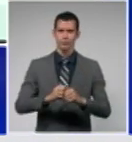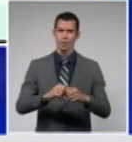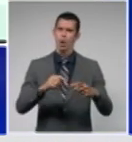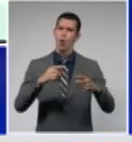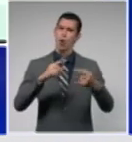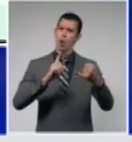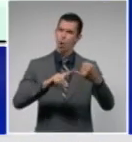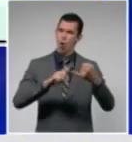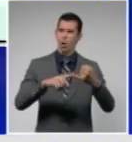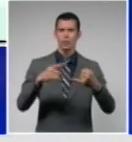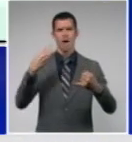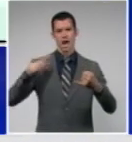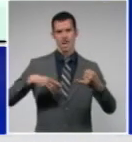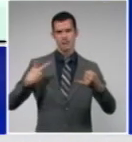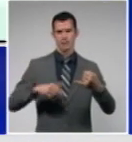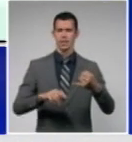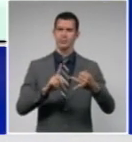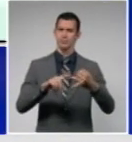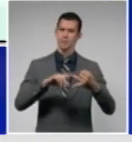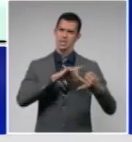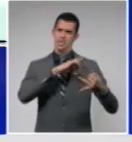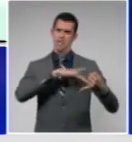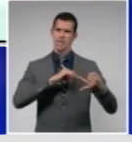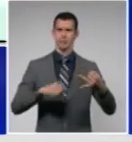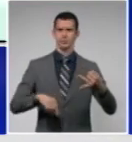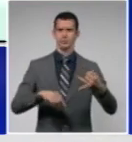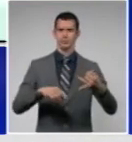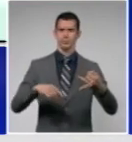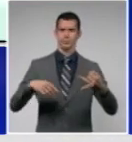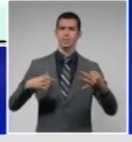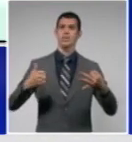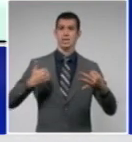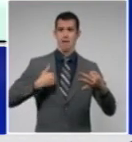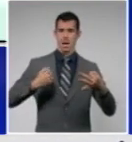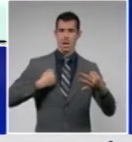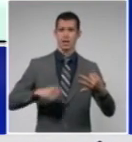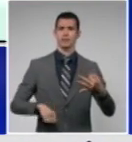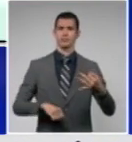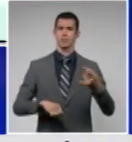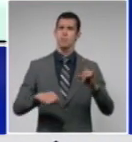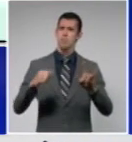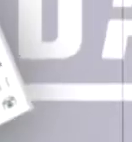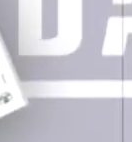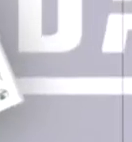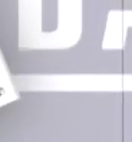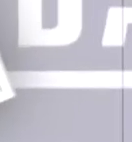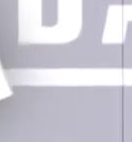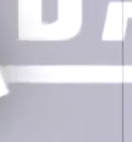This is the information we have on the behavior of the pandemic in Cuba and the world.